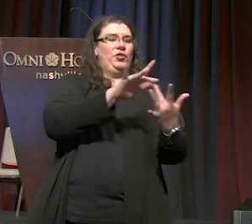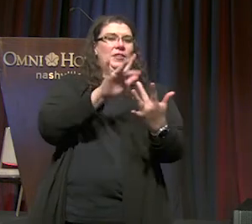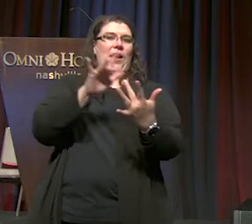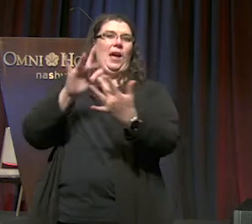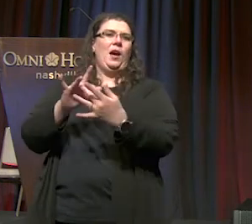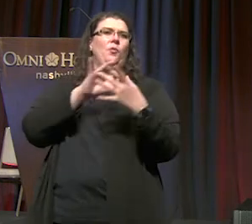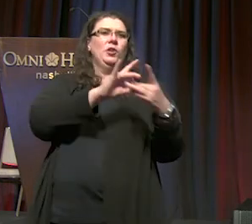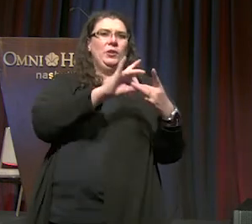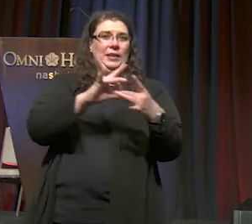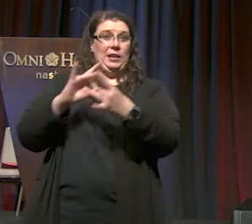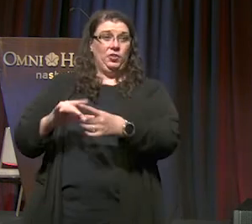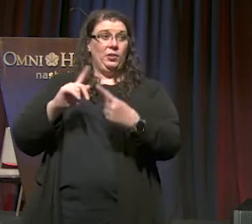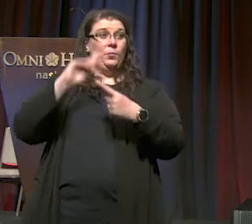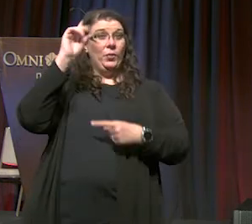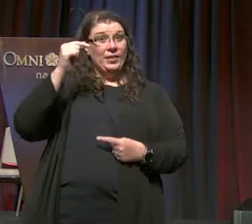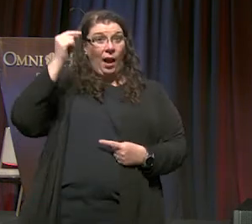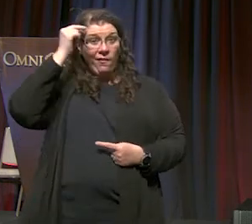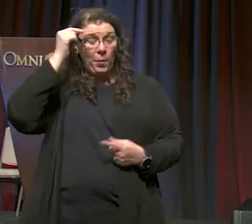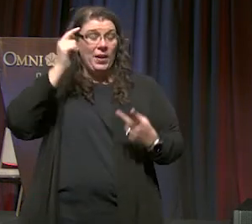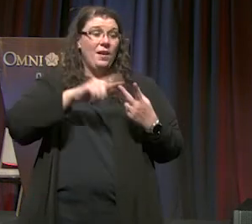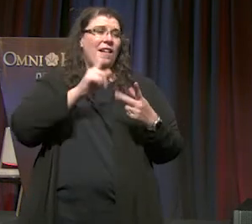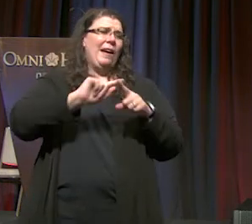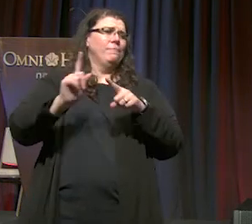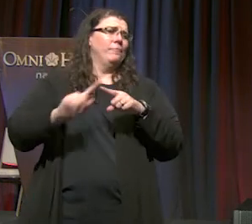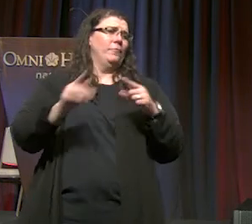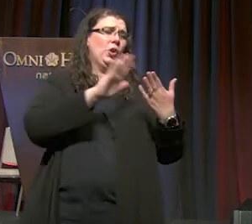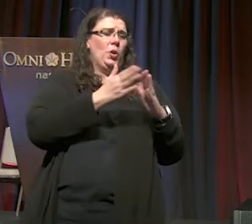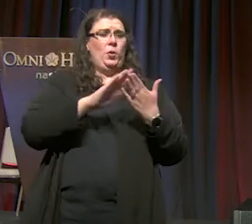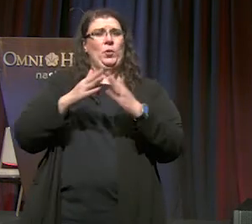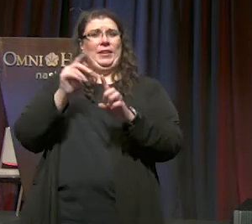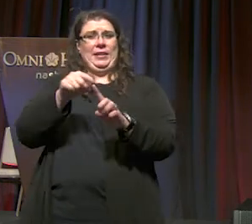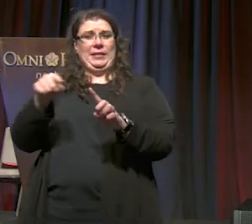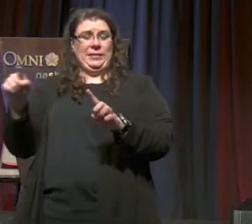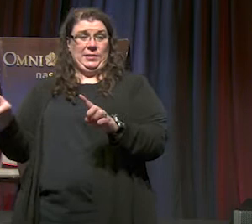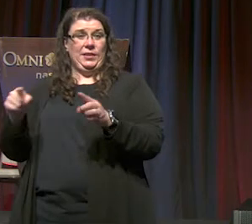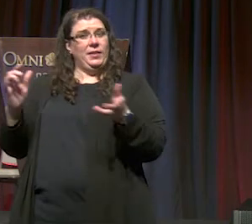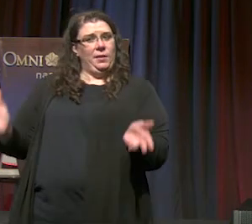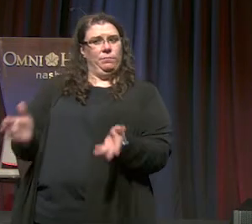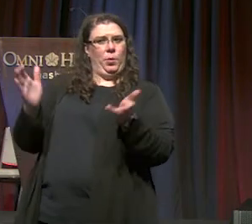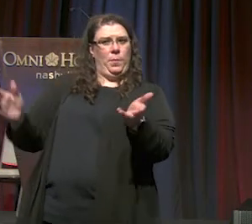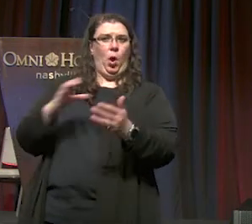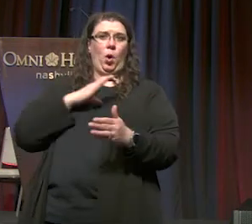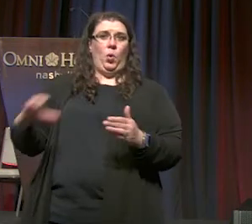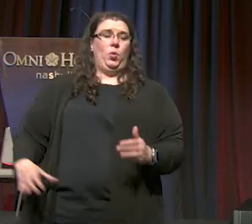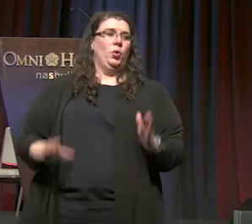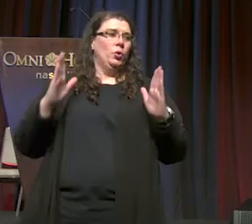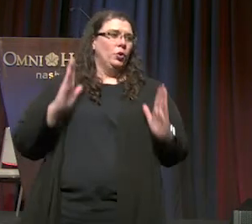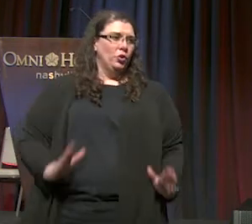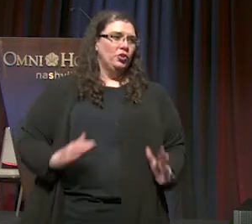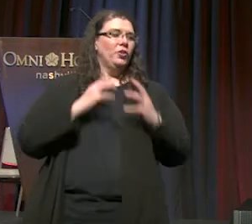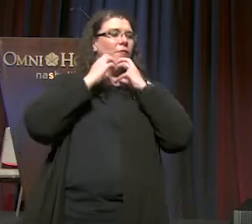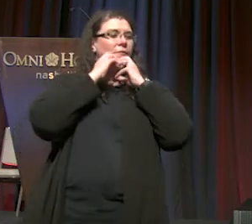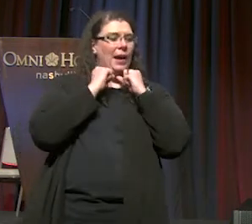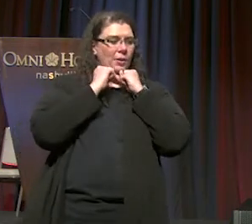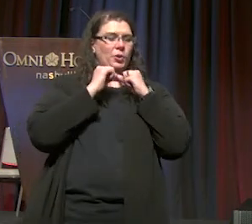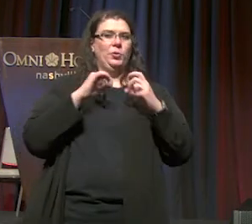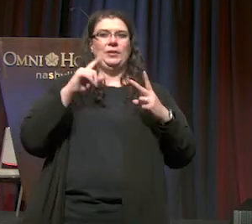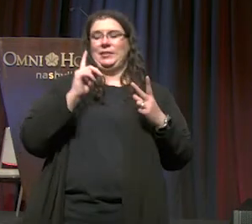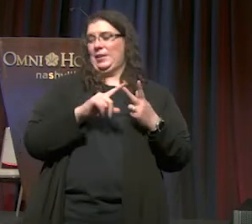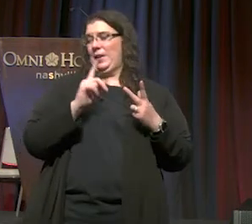all governments and civil communities that promote Christian values and